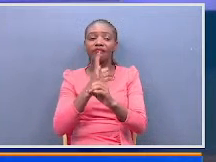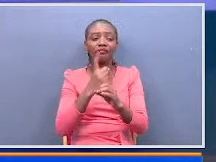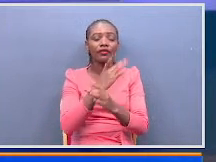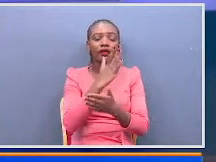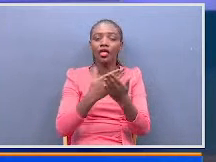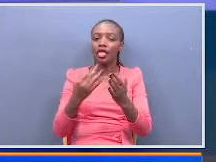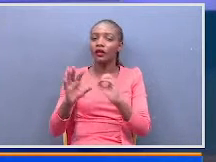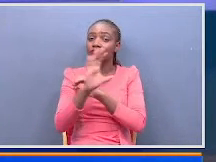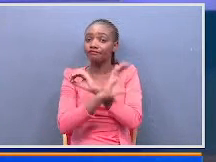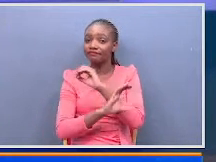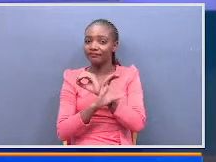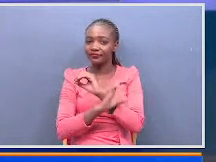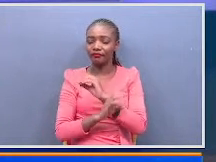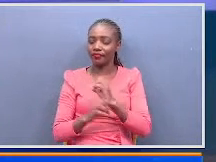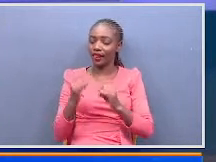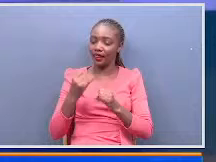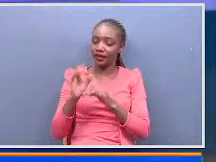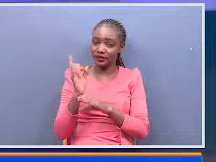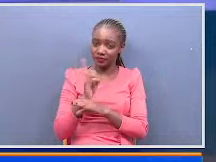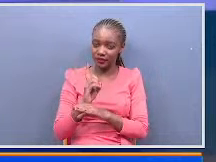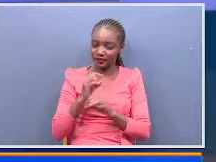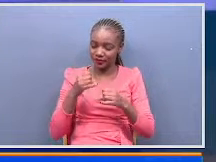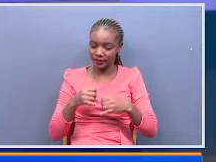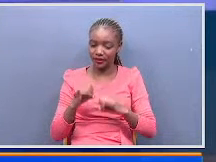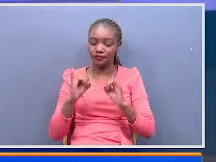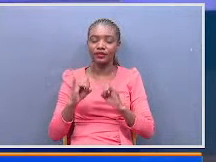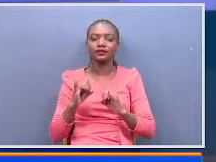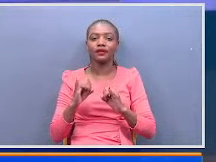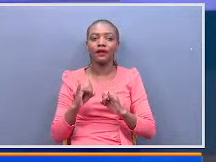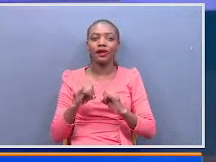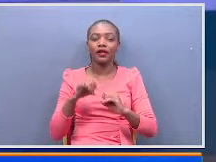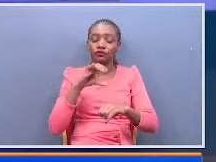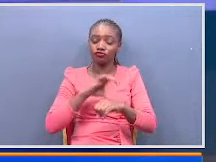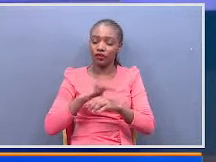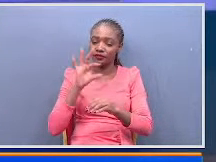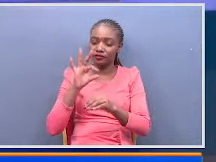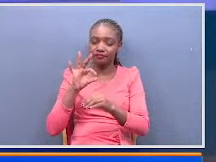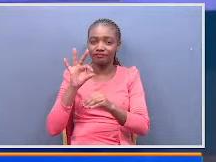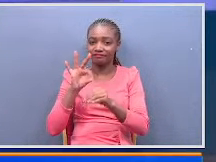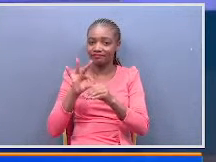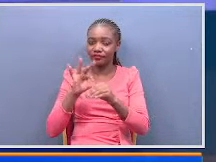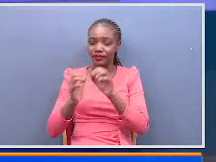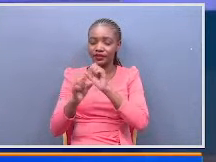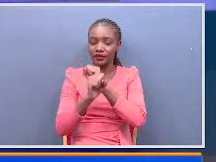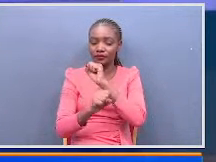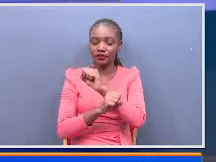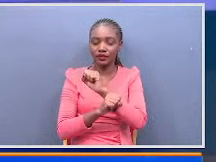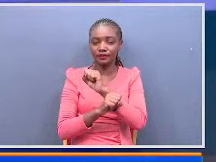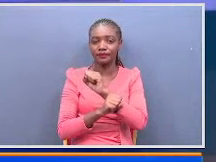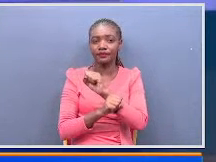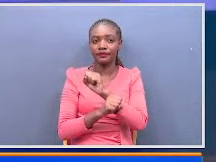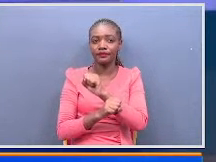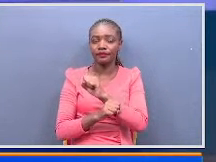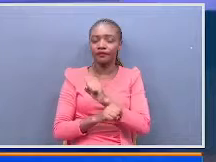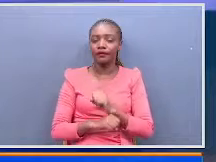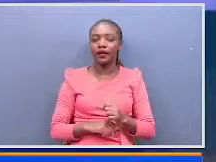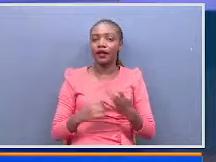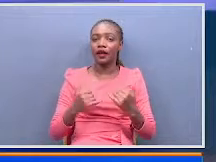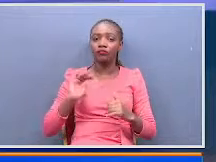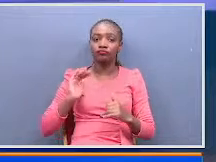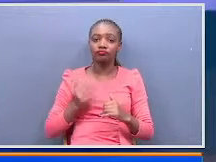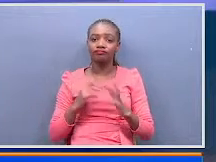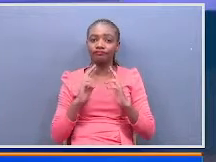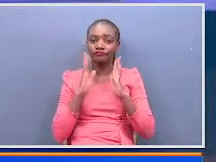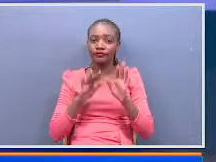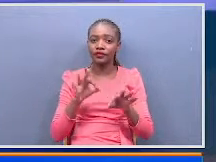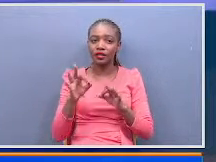of the country in last-minute attempts to ask Kenyans to side with their bids. Chichi Josephine now with